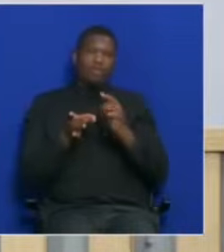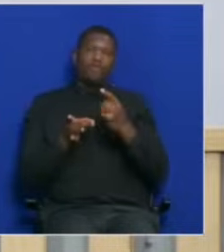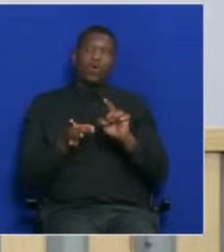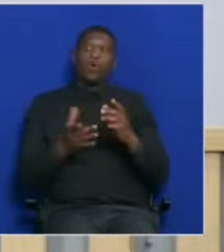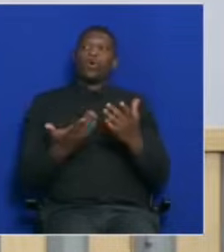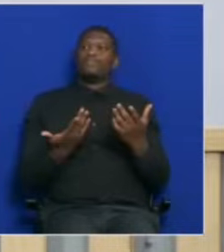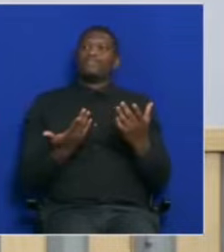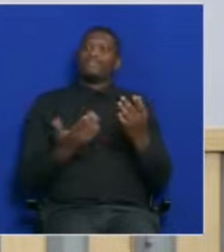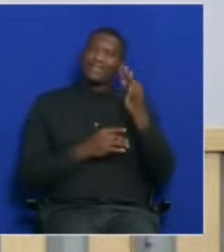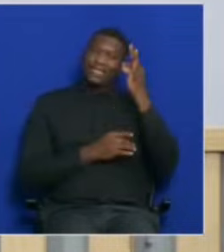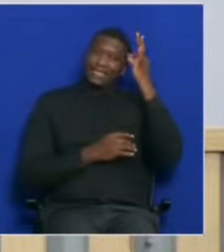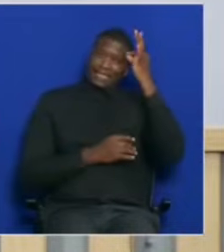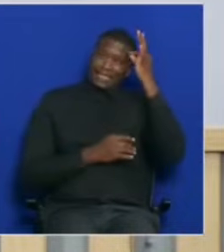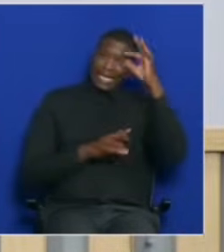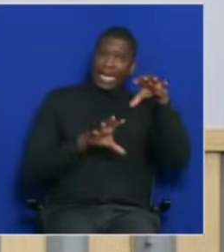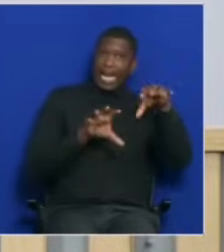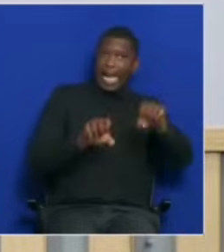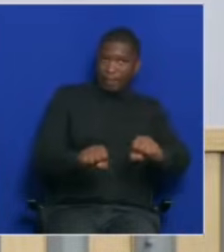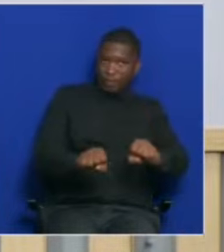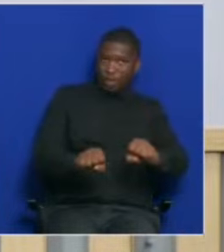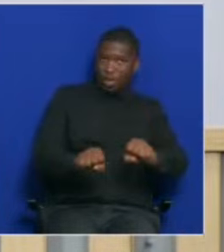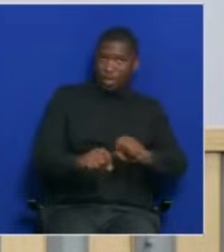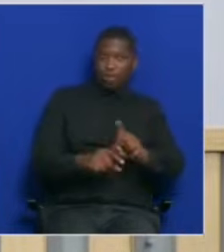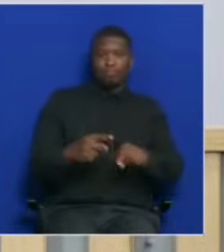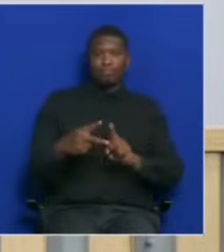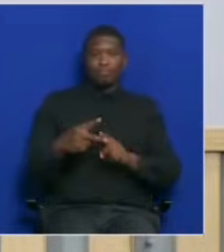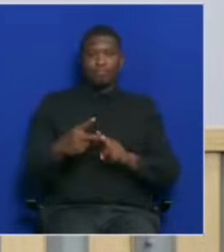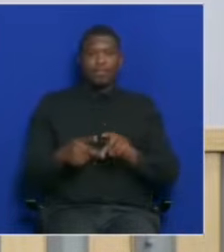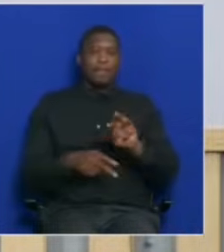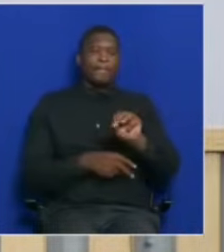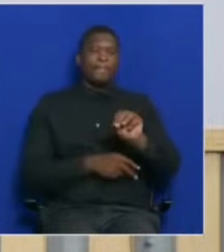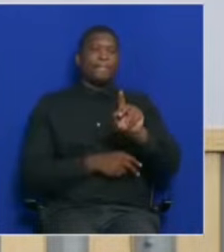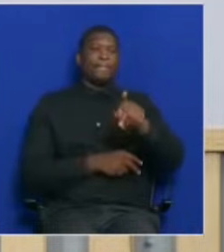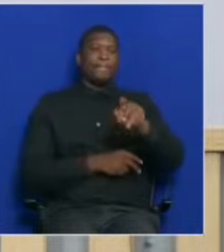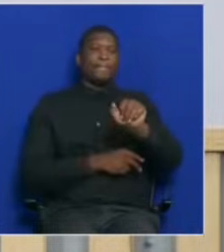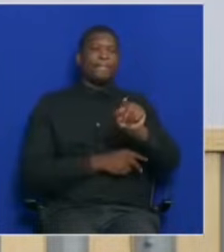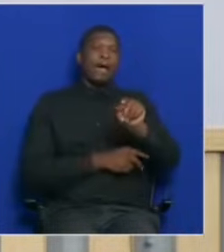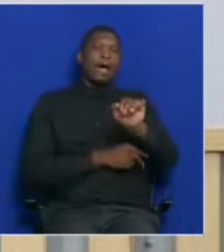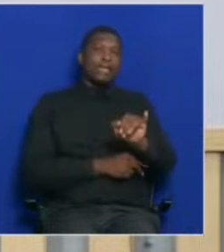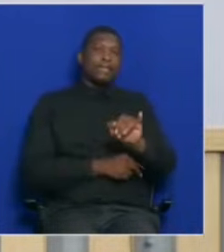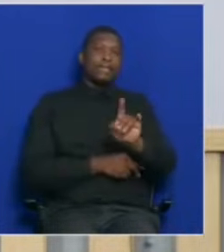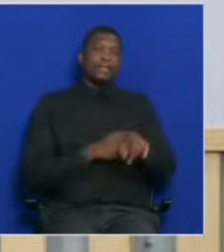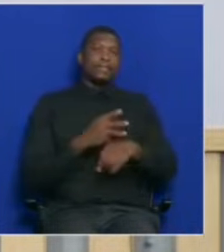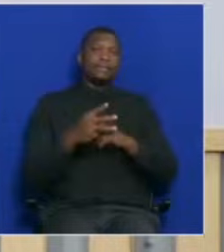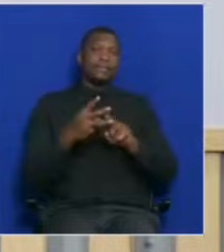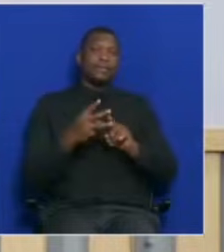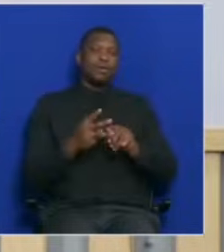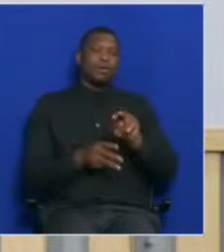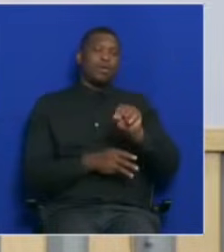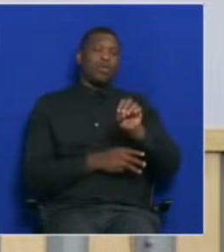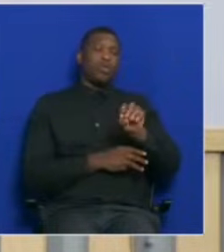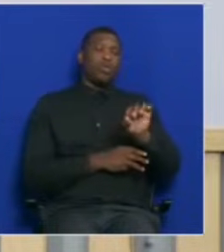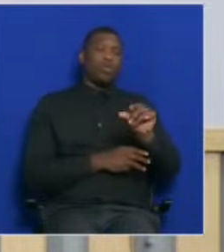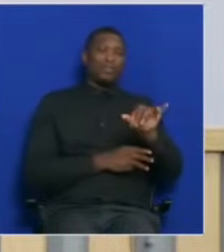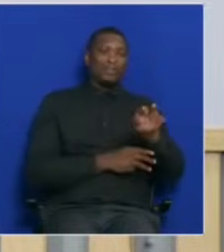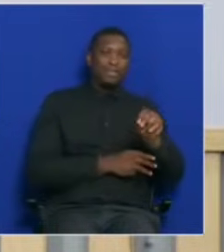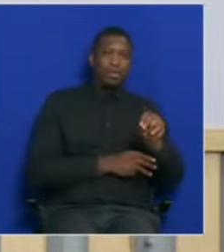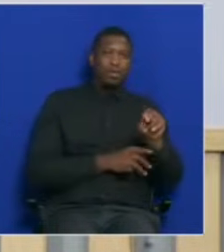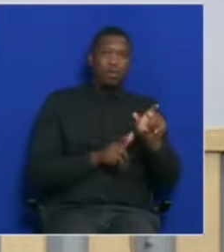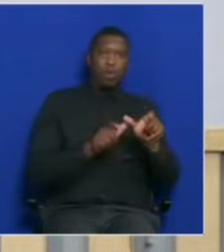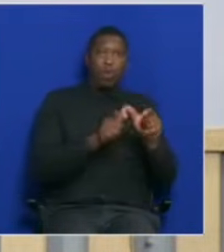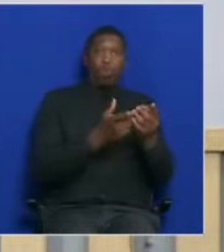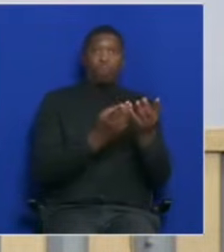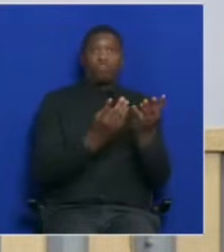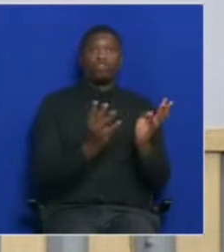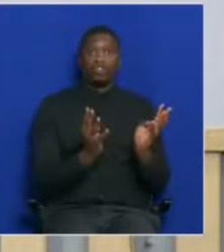were related to Mbati and Nugent Commission, as per the proclamation, but